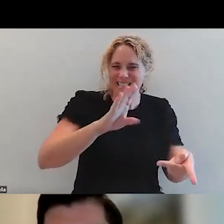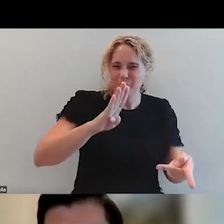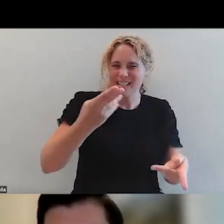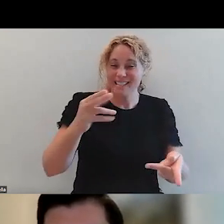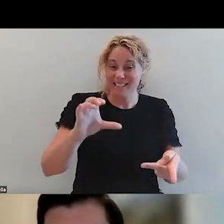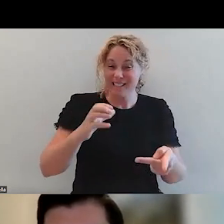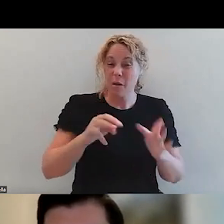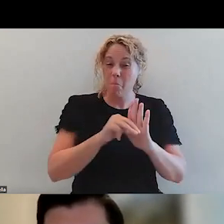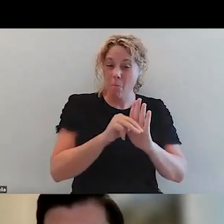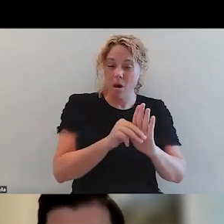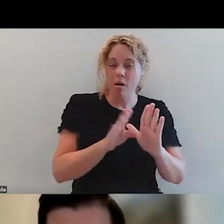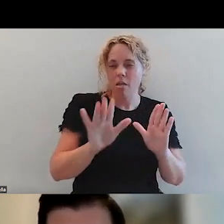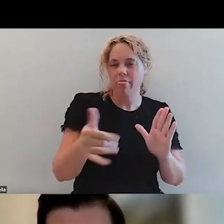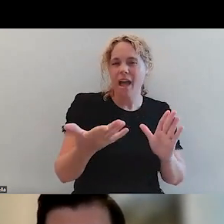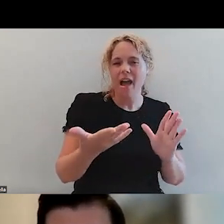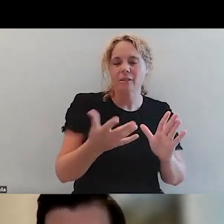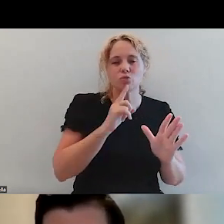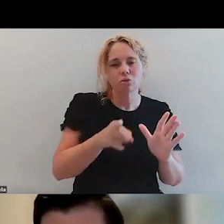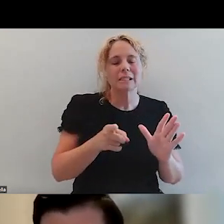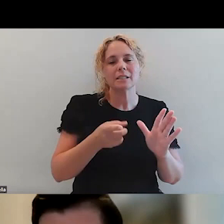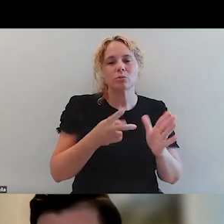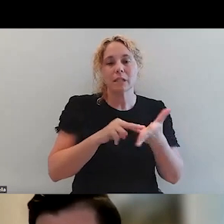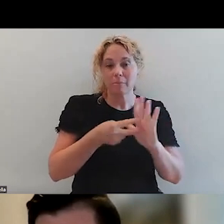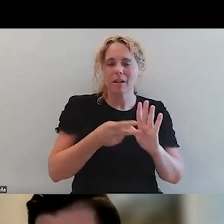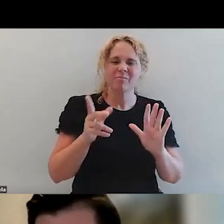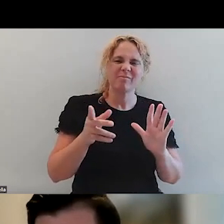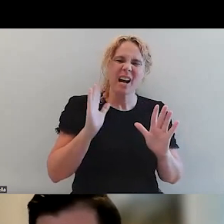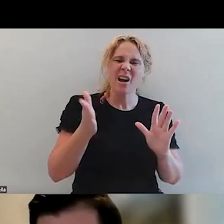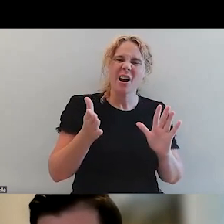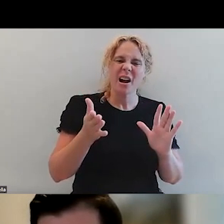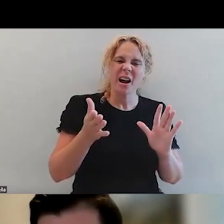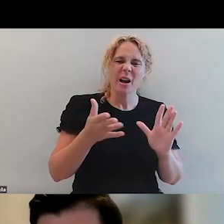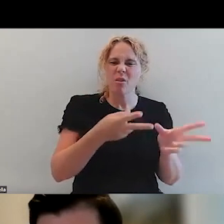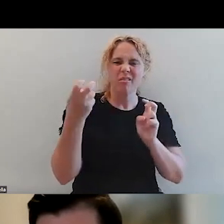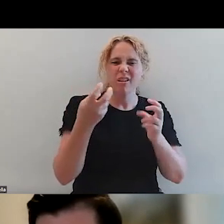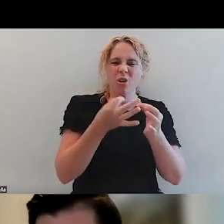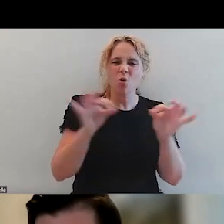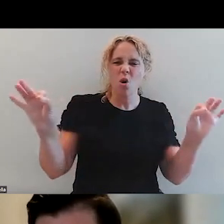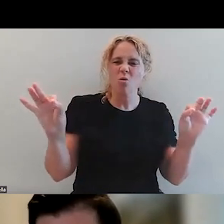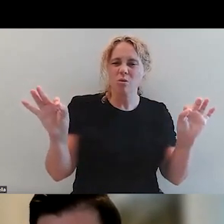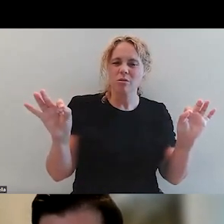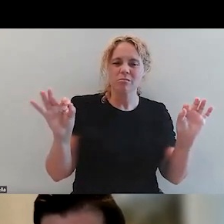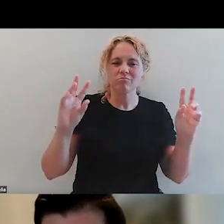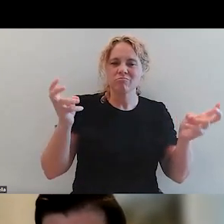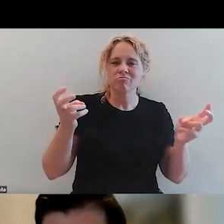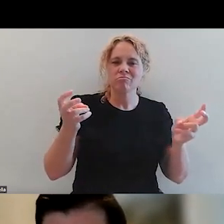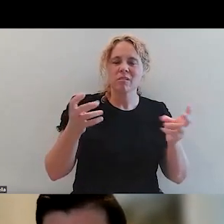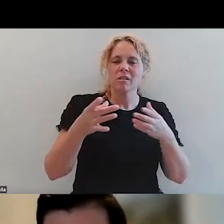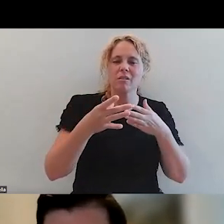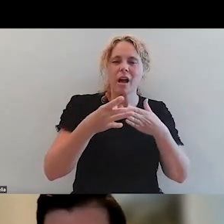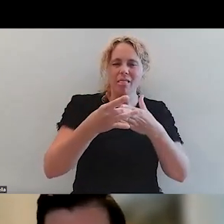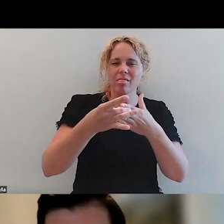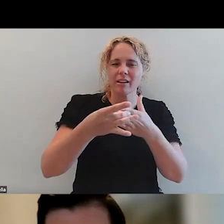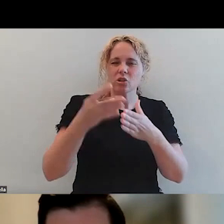is really what that is. Actually, I'll take a quote from Anita Everett, who is in leadership at SAMHSA, and